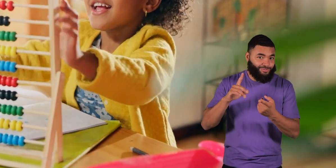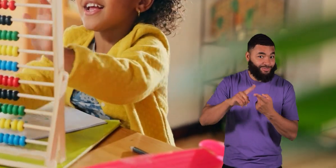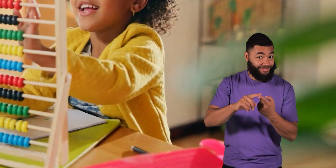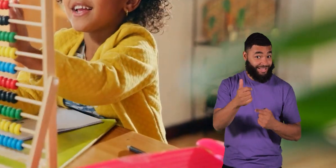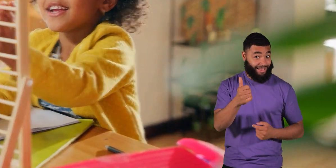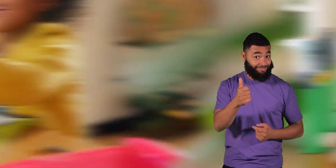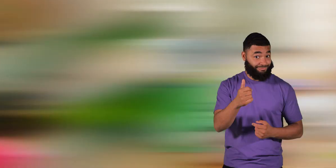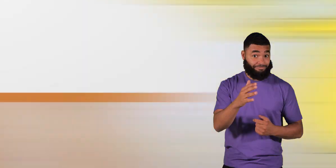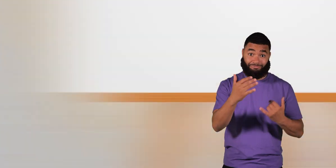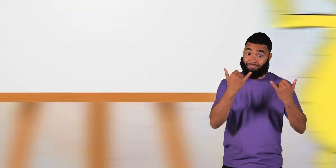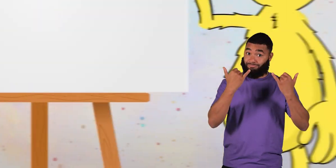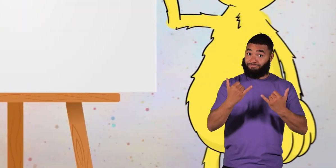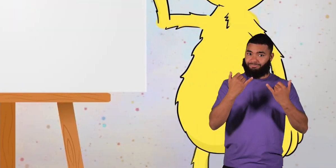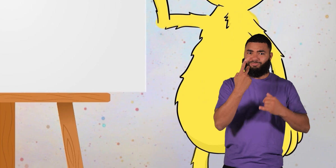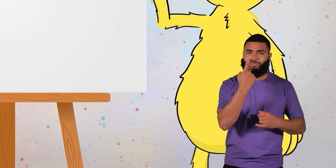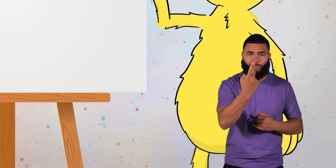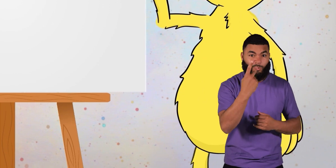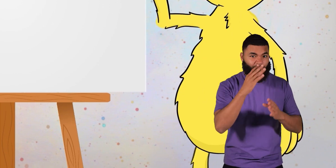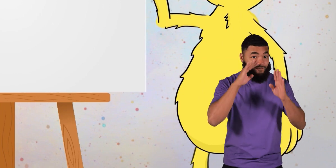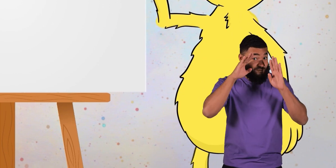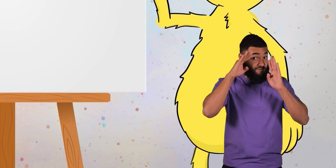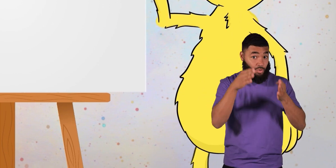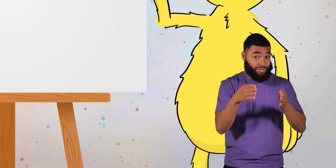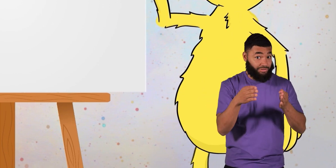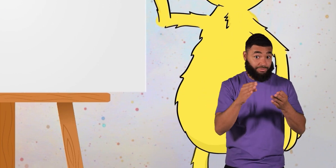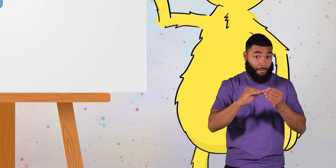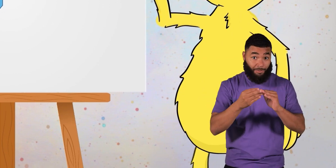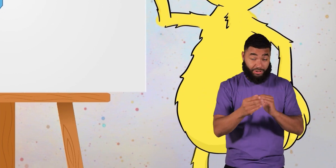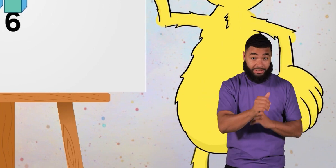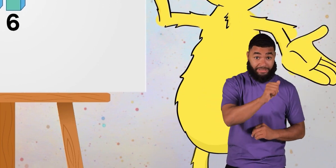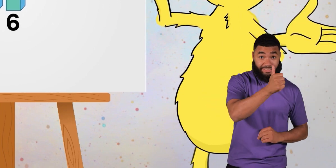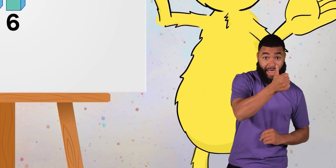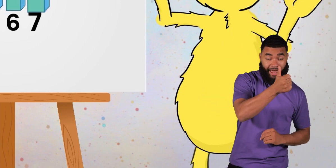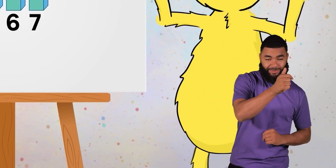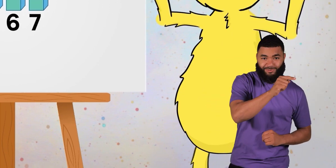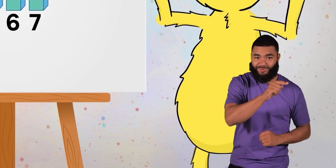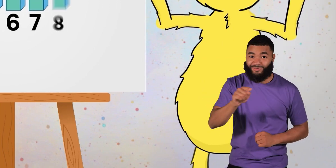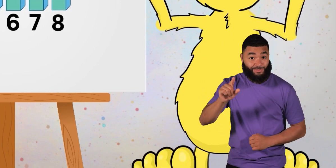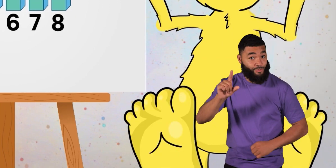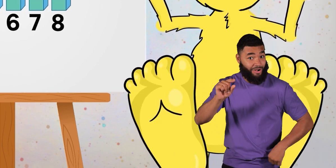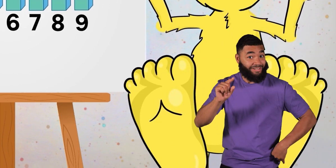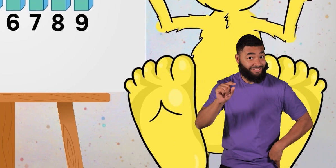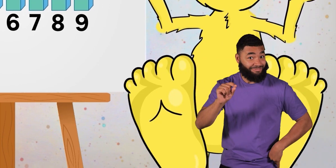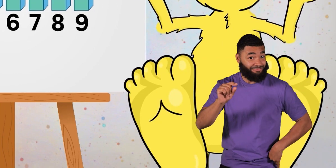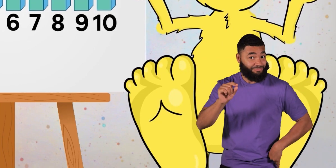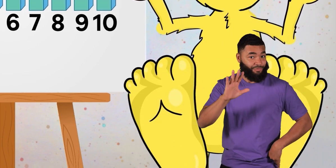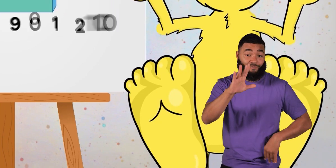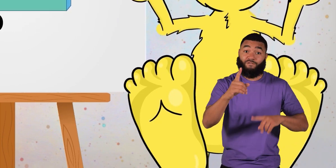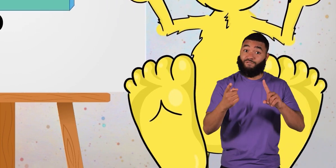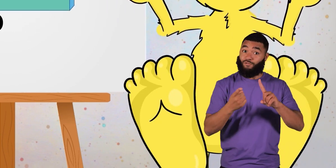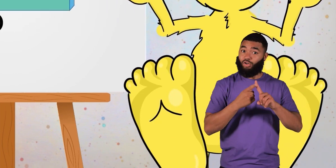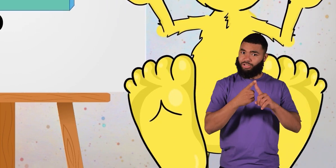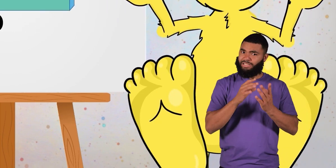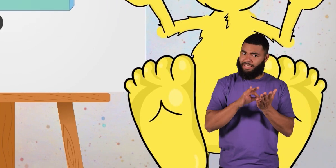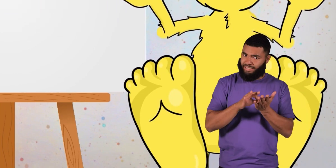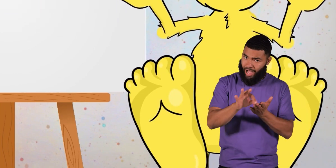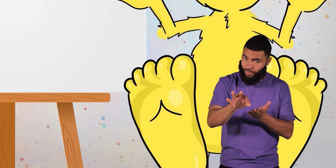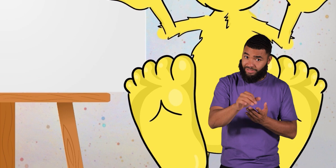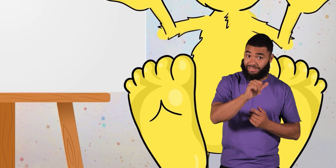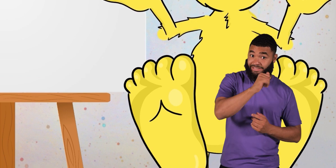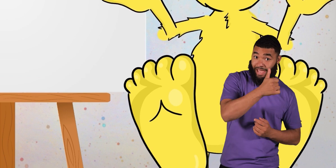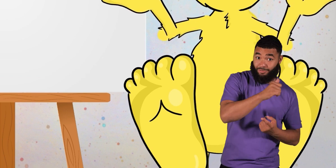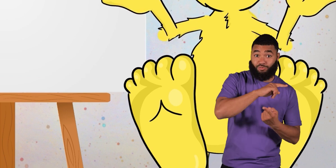to count to 10. today we are going to focus on the numbers 10 to 20. first